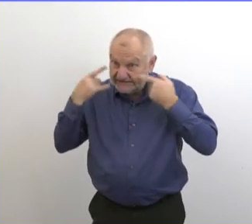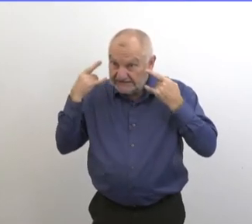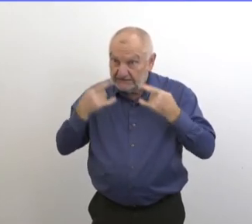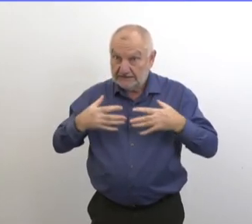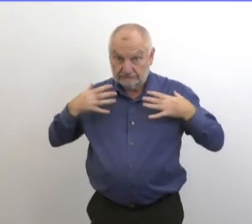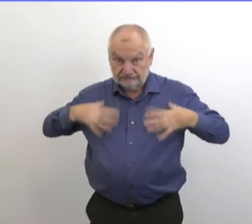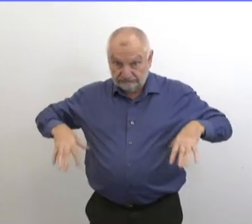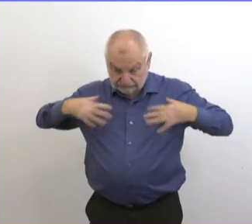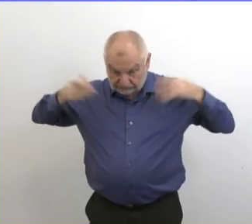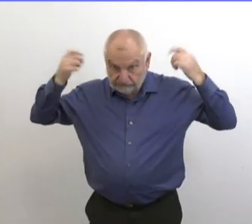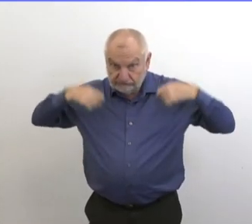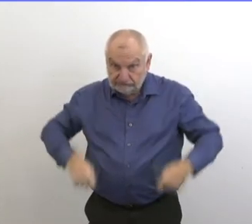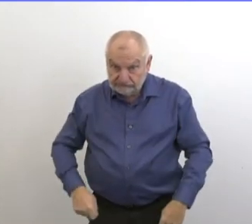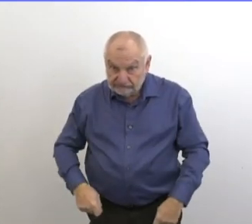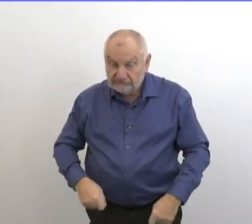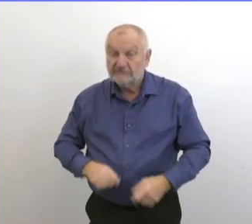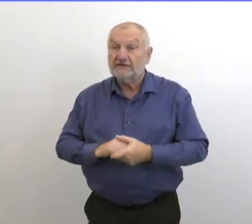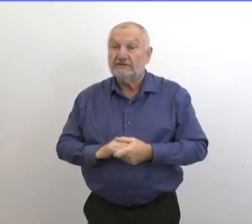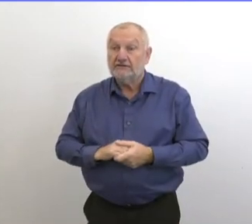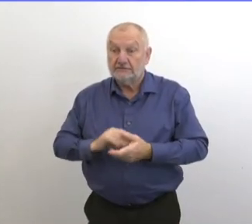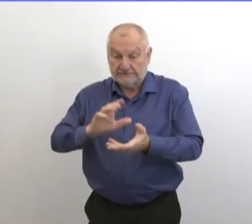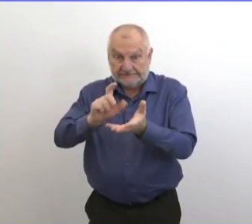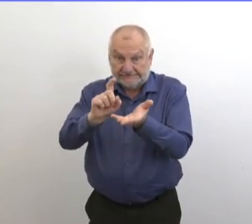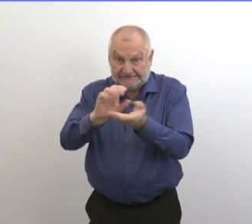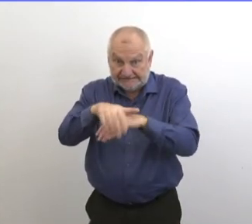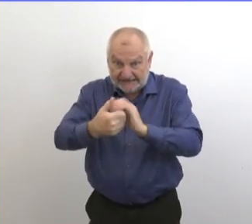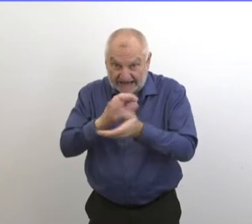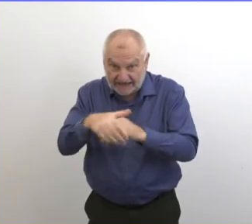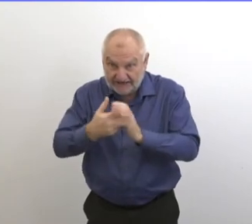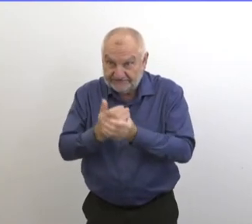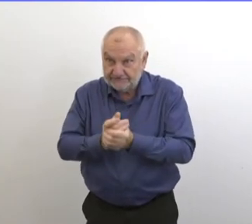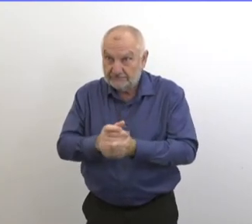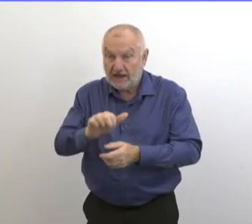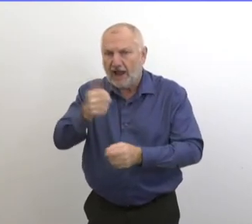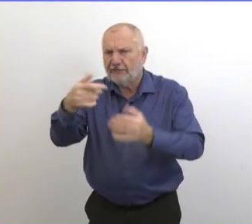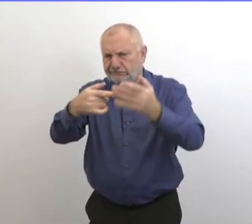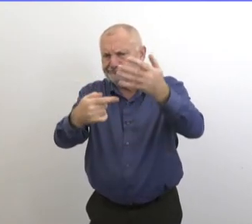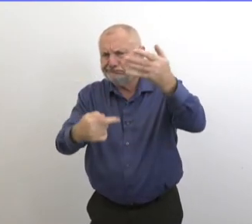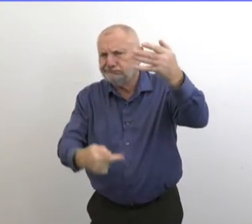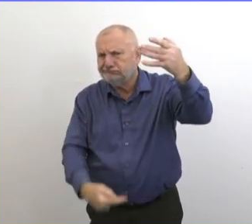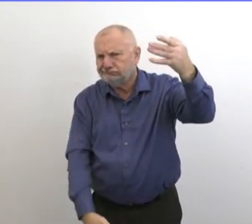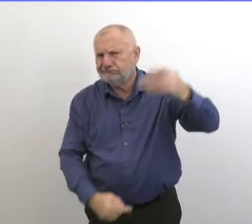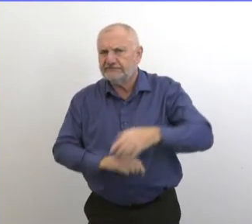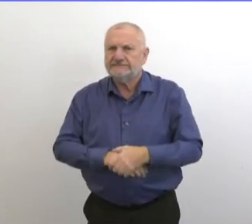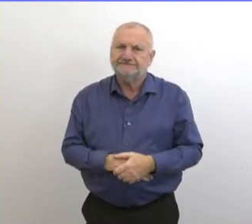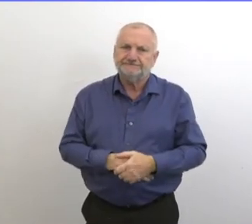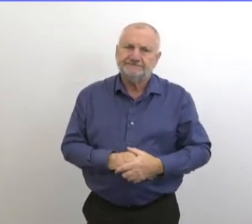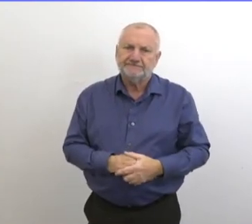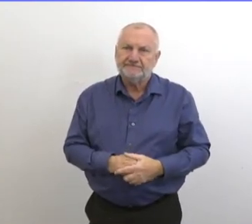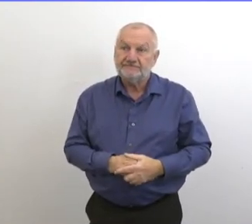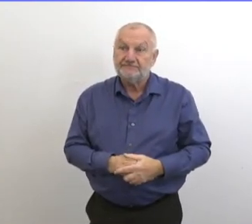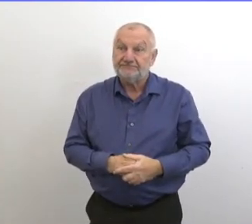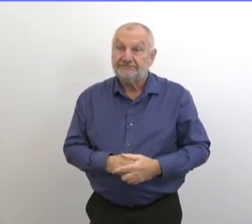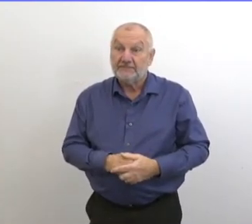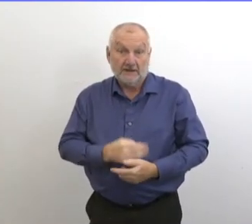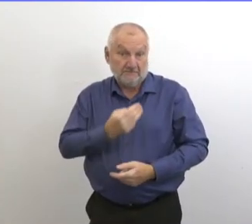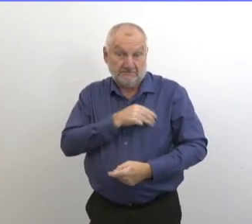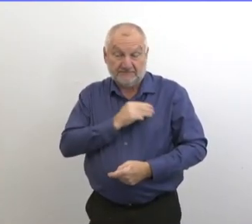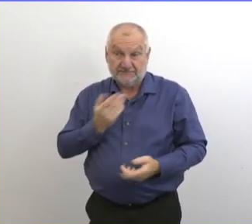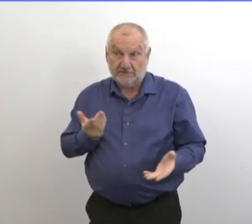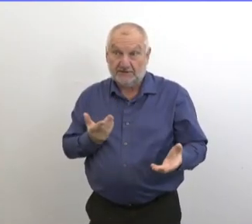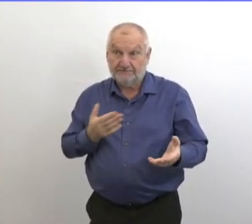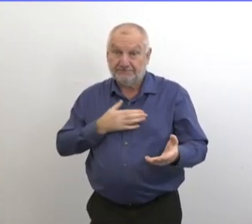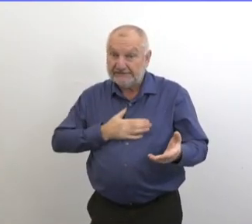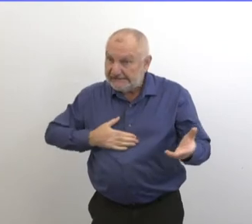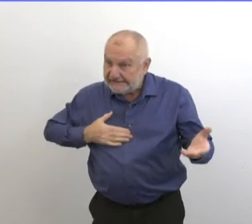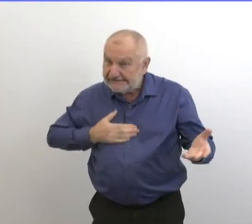PPE. While we are encouraging Manitobans to stay home to slow the spread of the virus, we also recognize